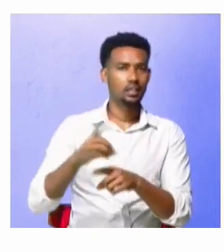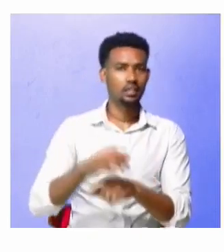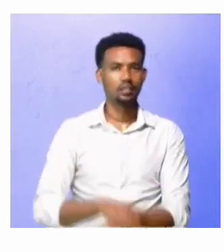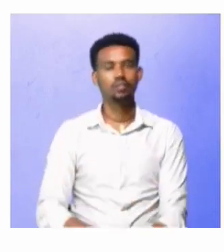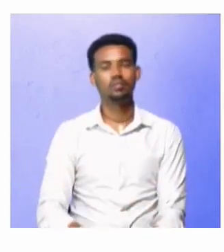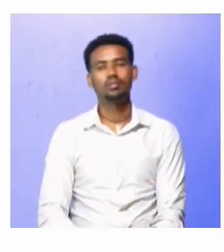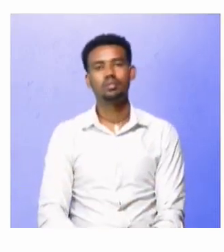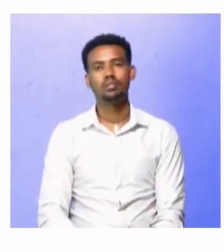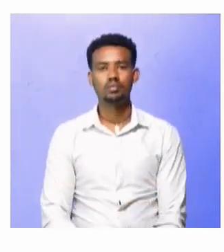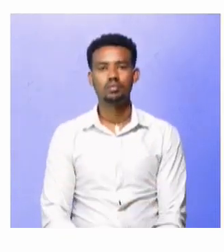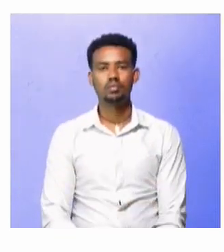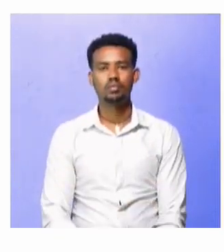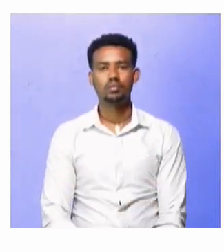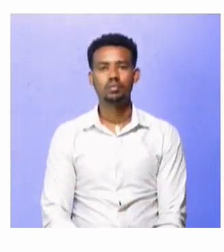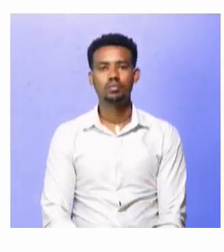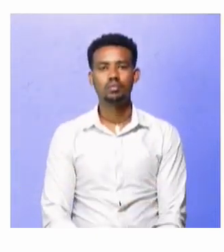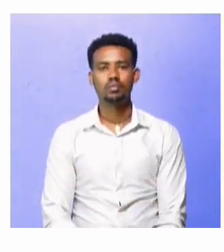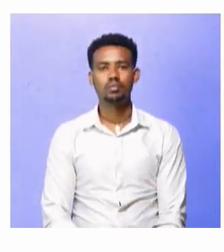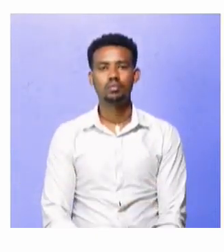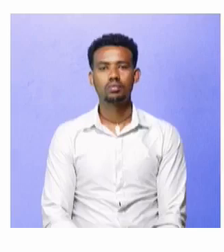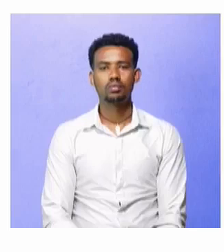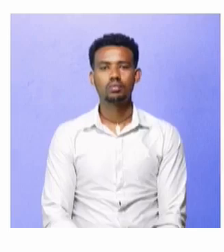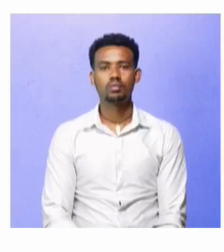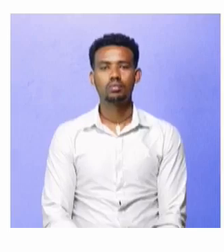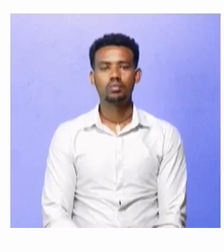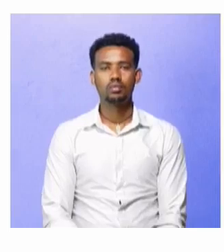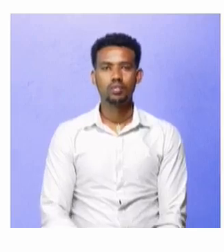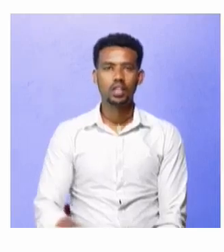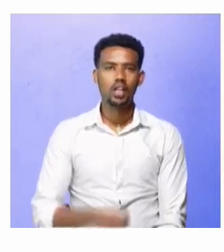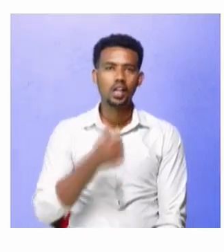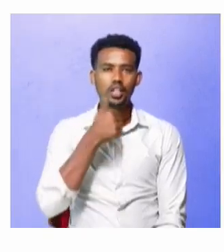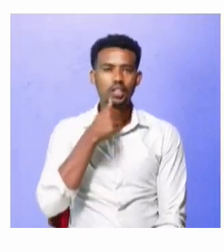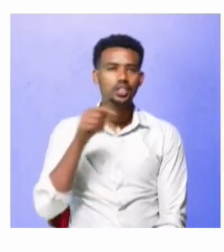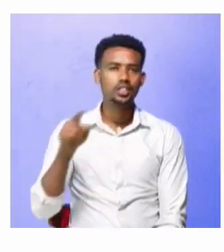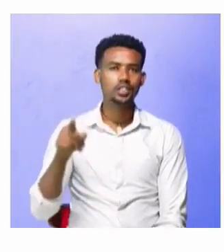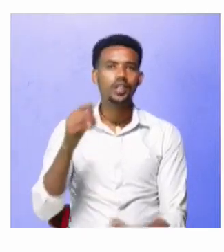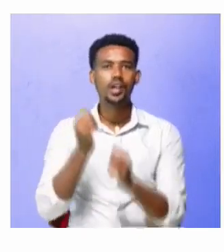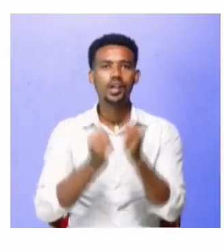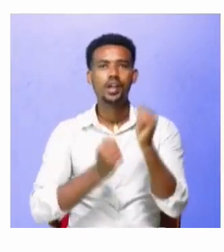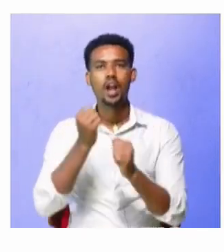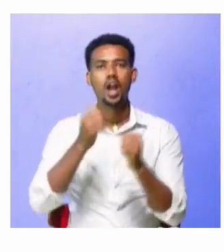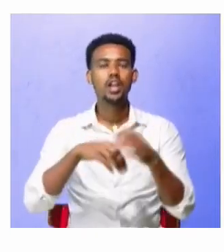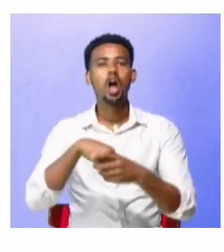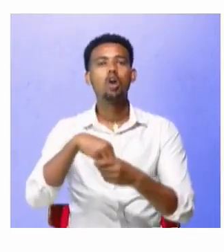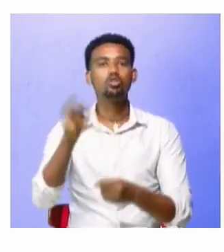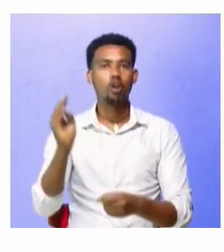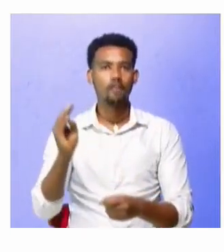Okay, another example. She ran out of